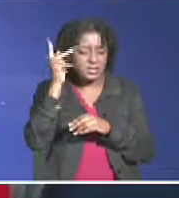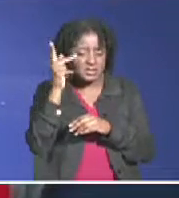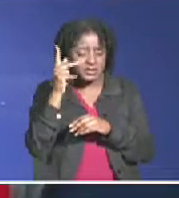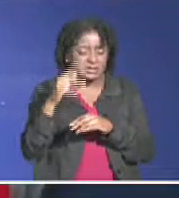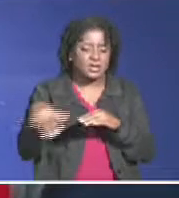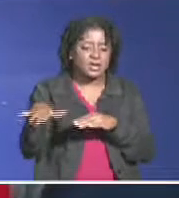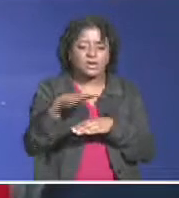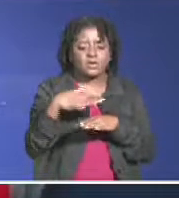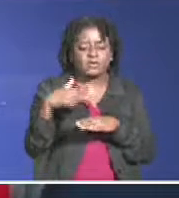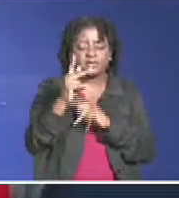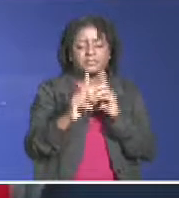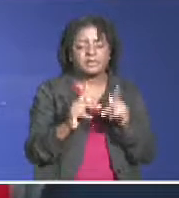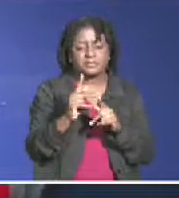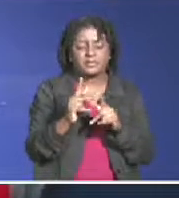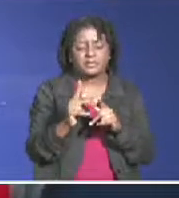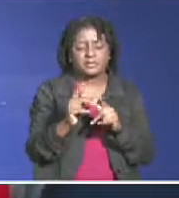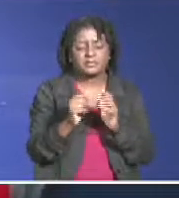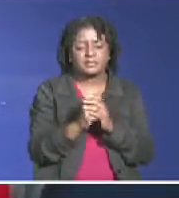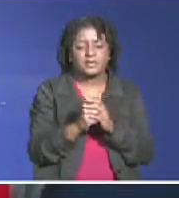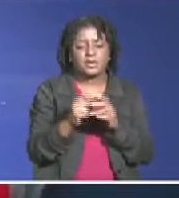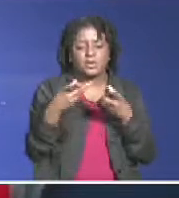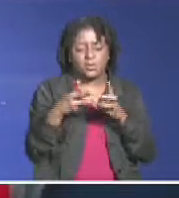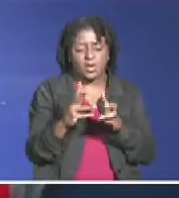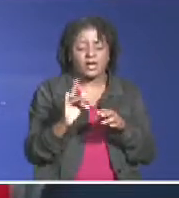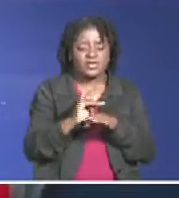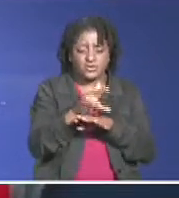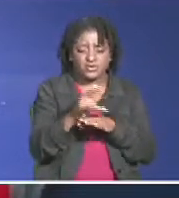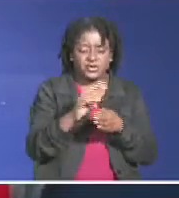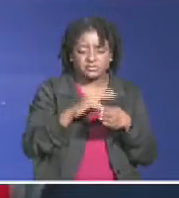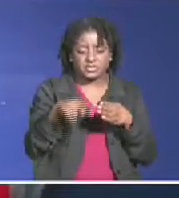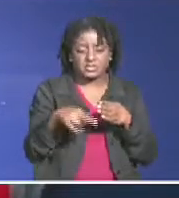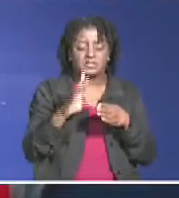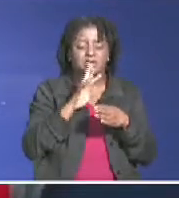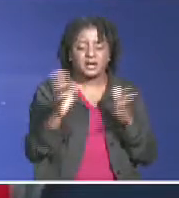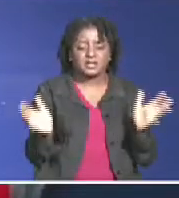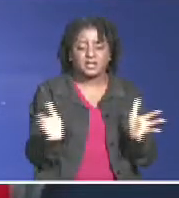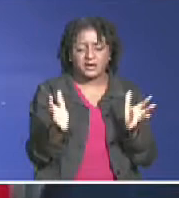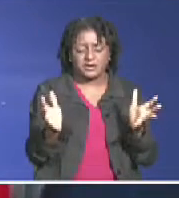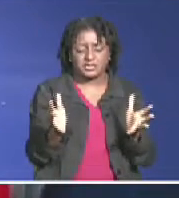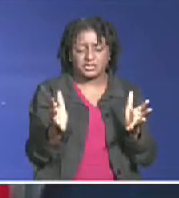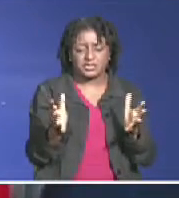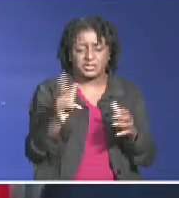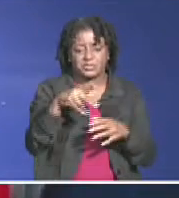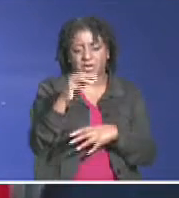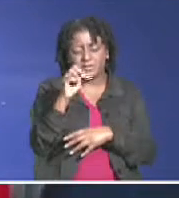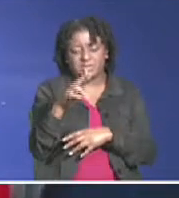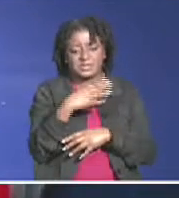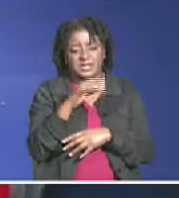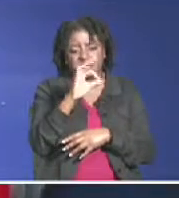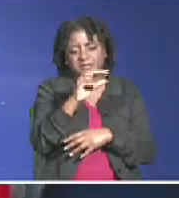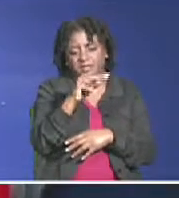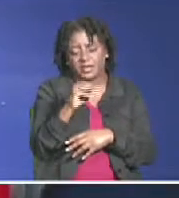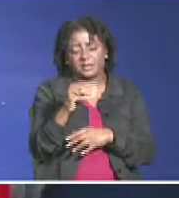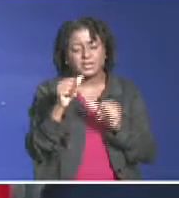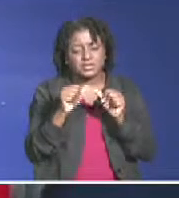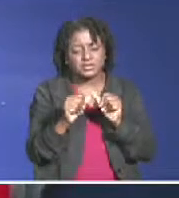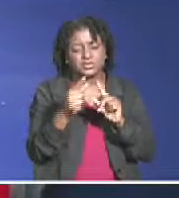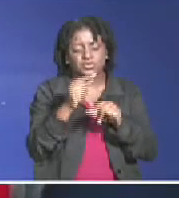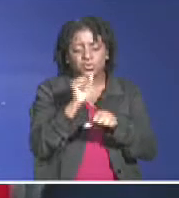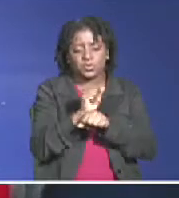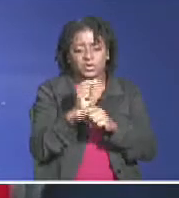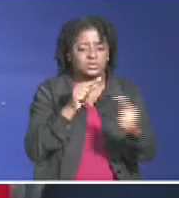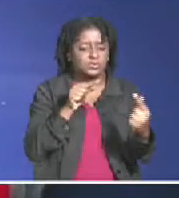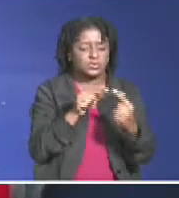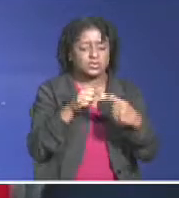F.N.M chairman says while the early results of these initiatives are encouraging, the prime minister and F.N.M are continuing to work towards creating